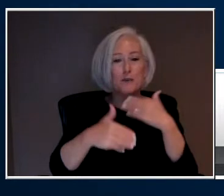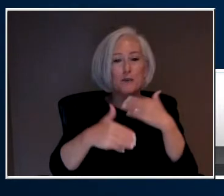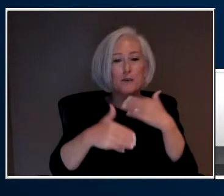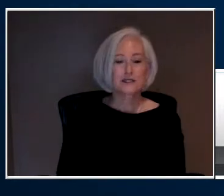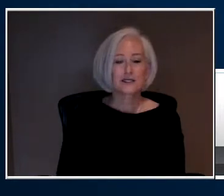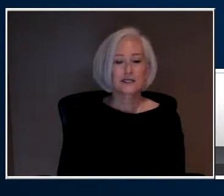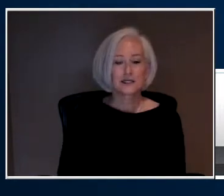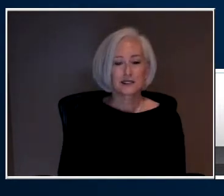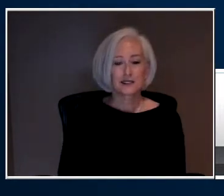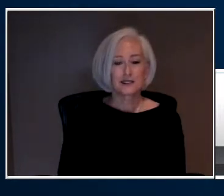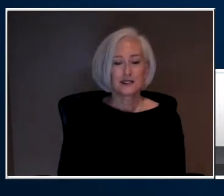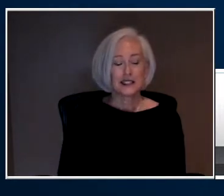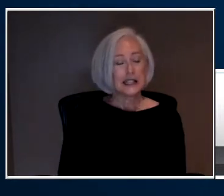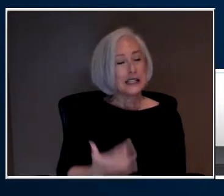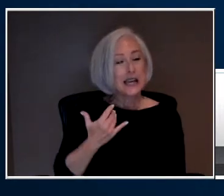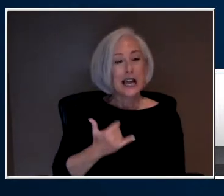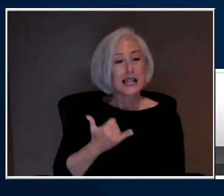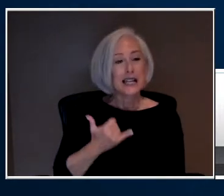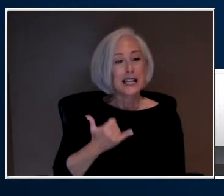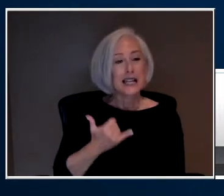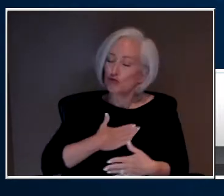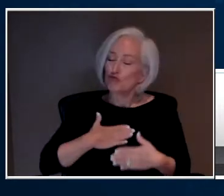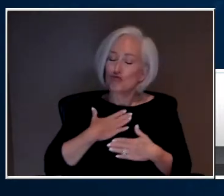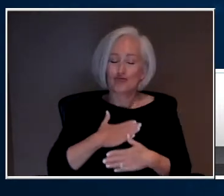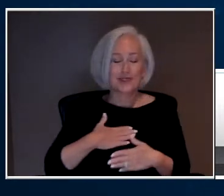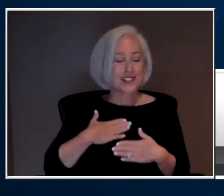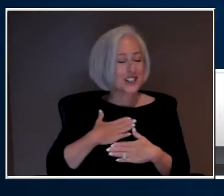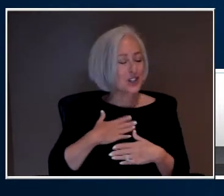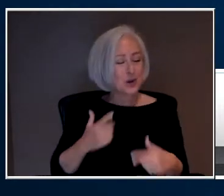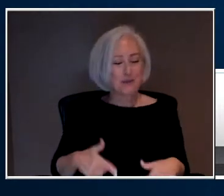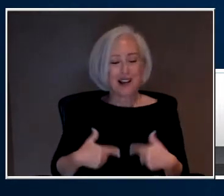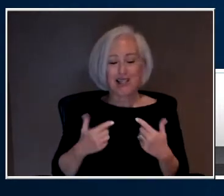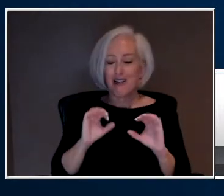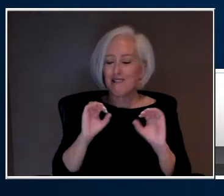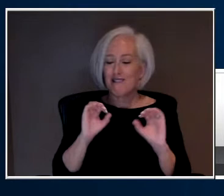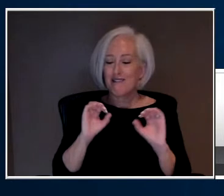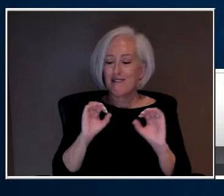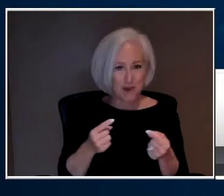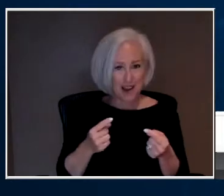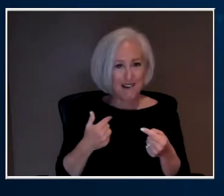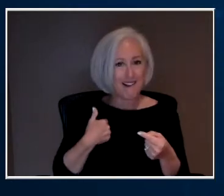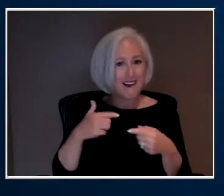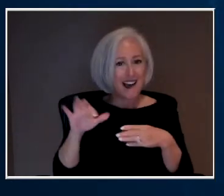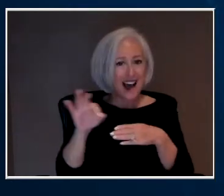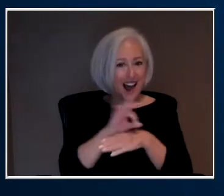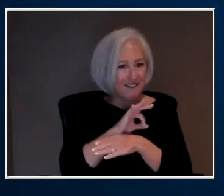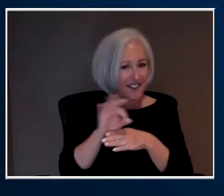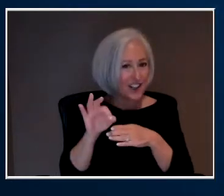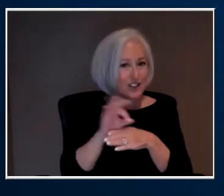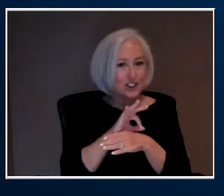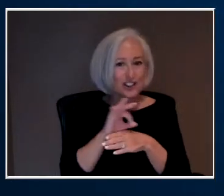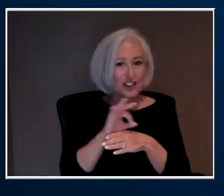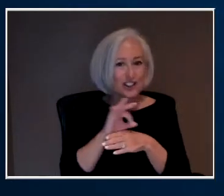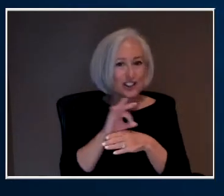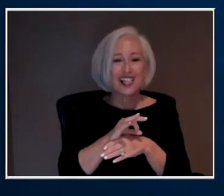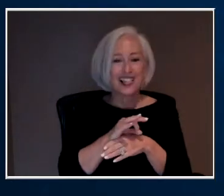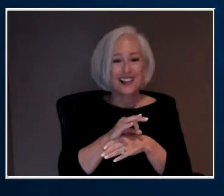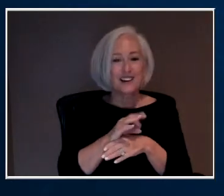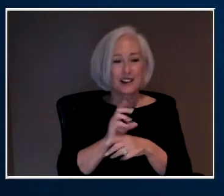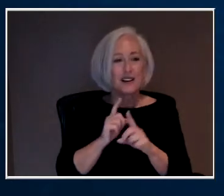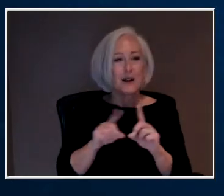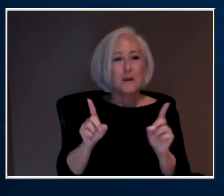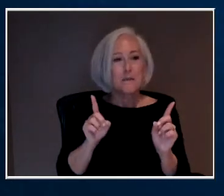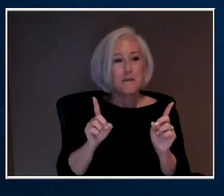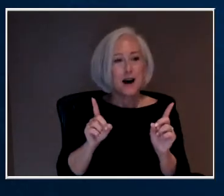And now I'm just living my life. I'm not hurting anymore. I'm functional. But I was